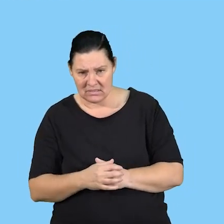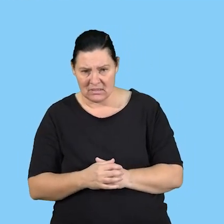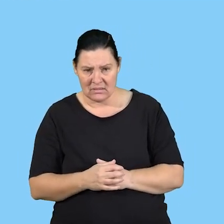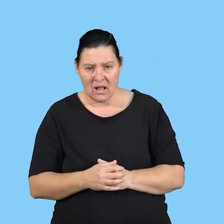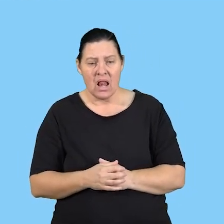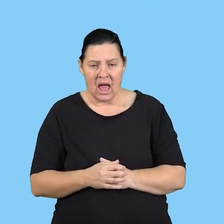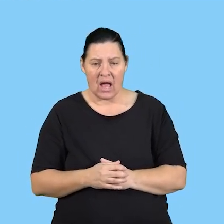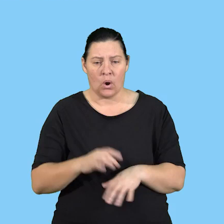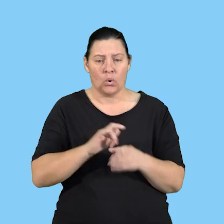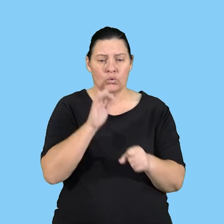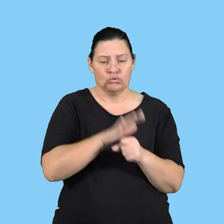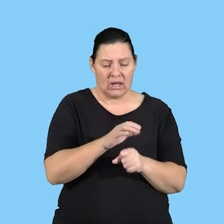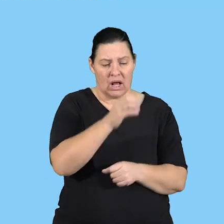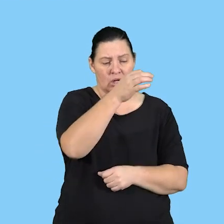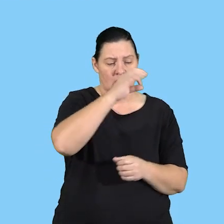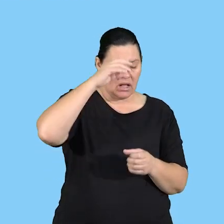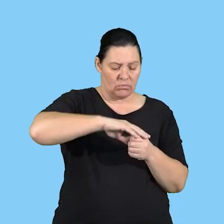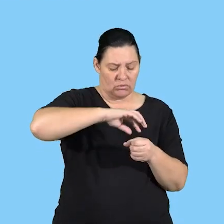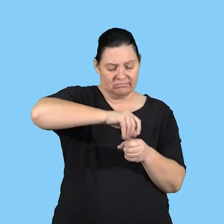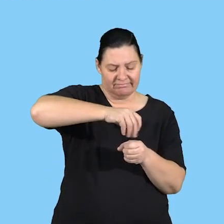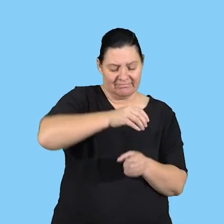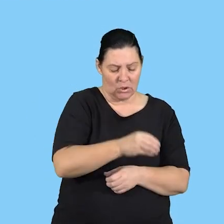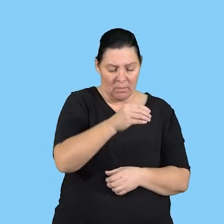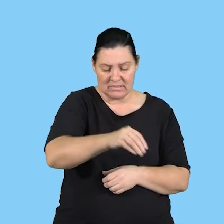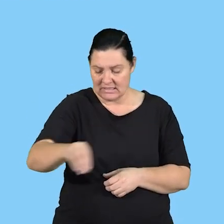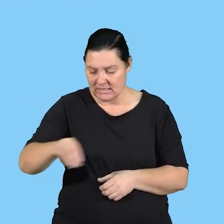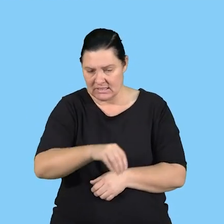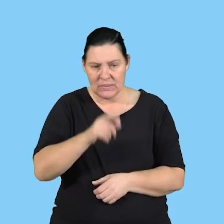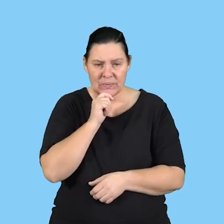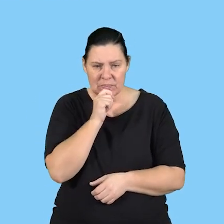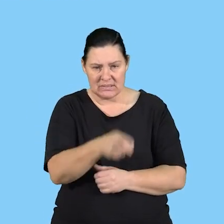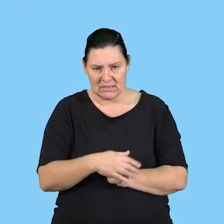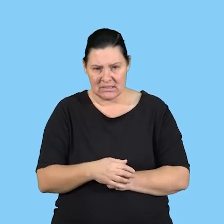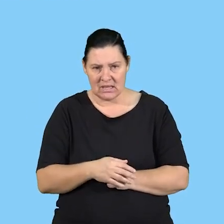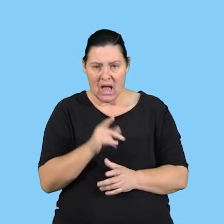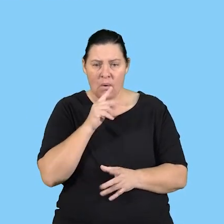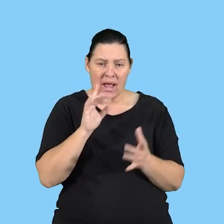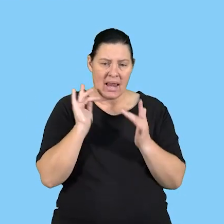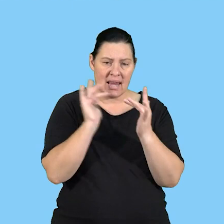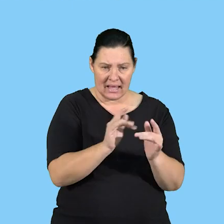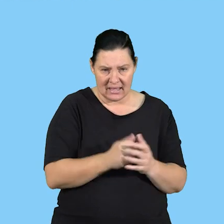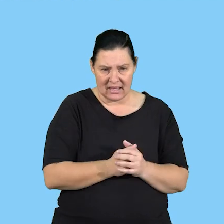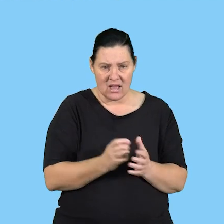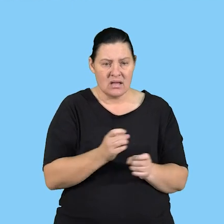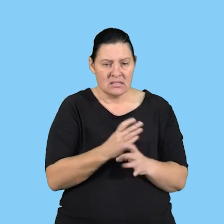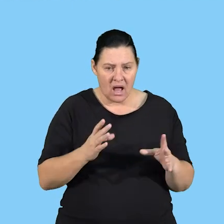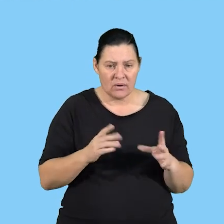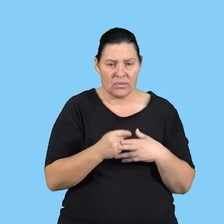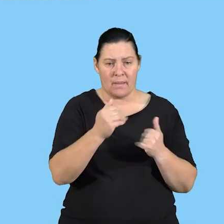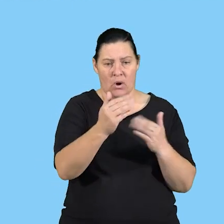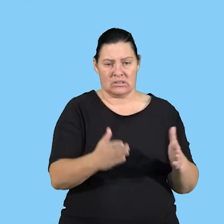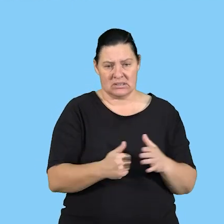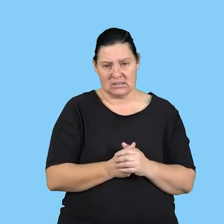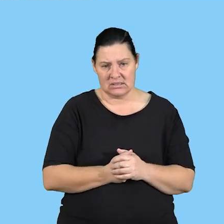tops, it's ideal, okay? And how we can link and make the connections. This starts from the egg